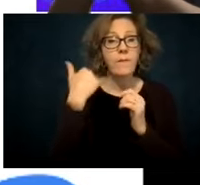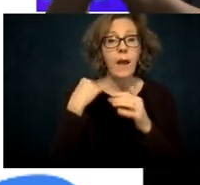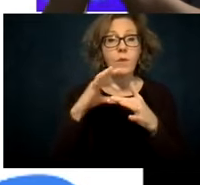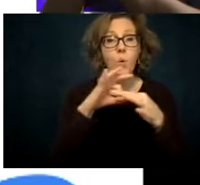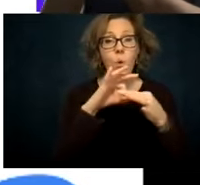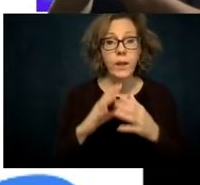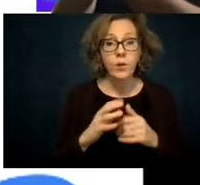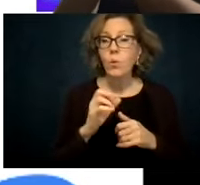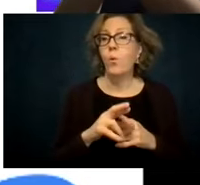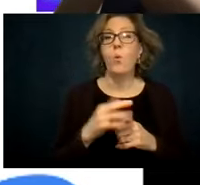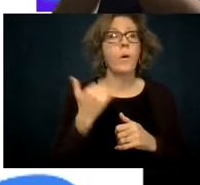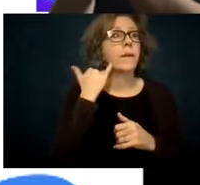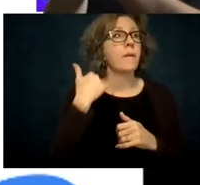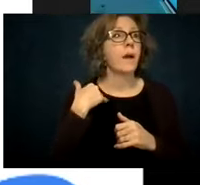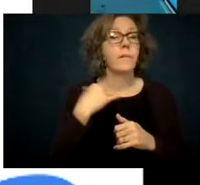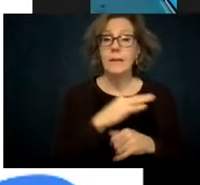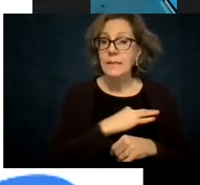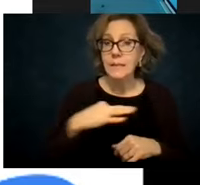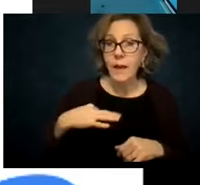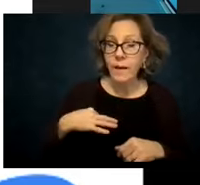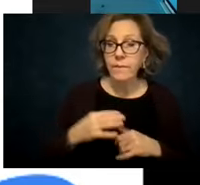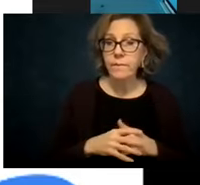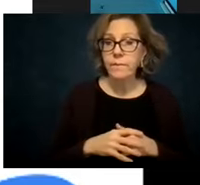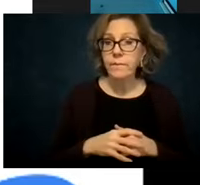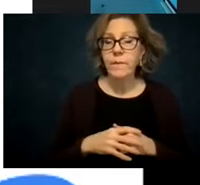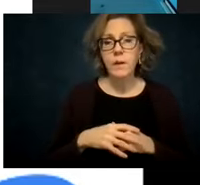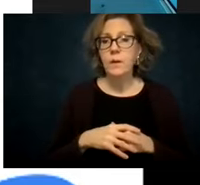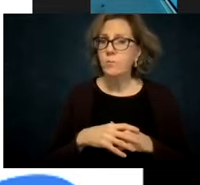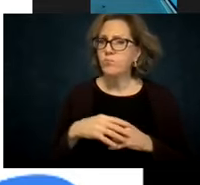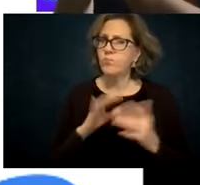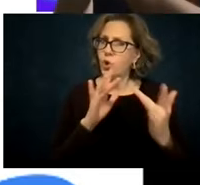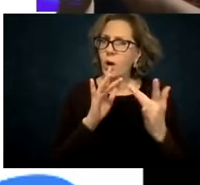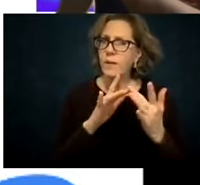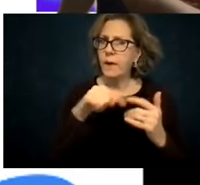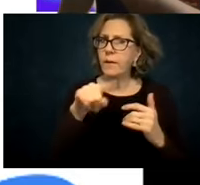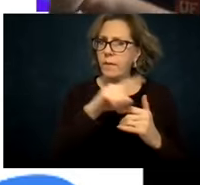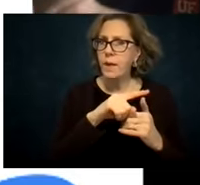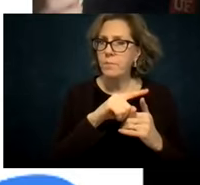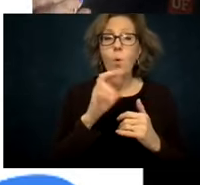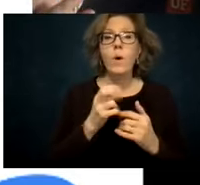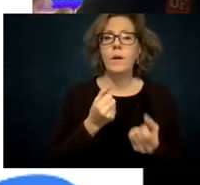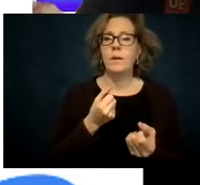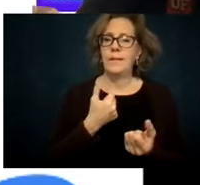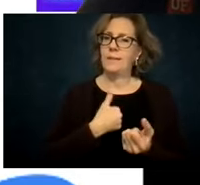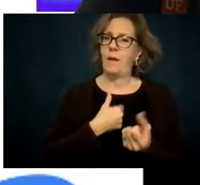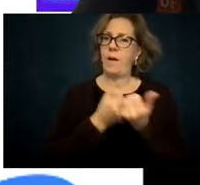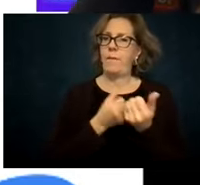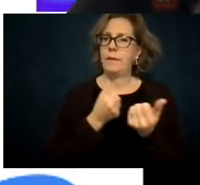coordinators or staff, or certainly reach out to self-advocacy staff in general, and we